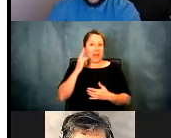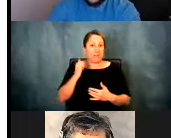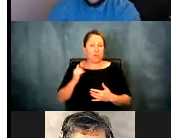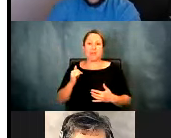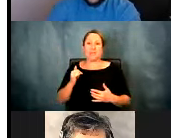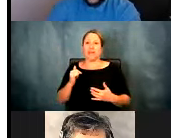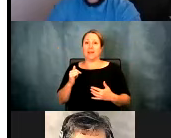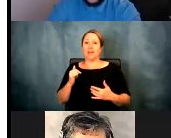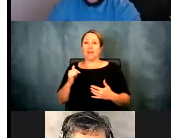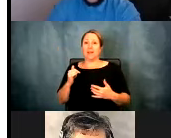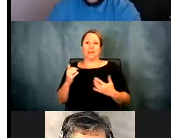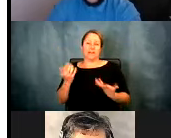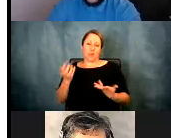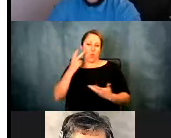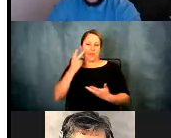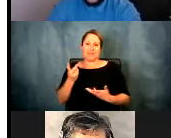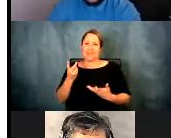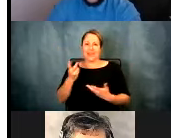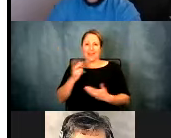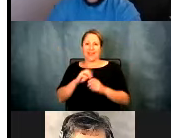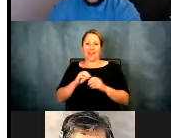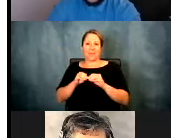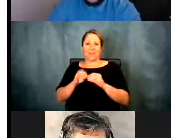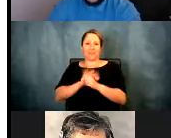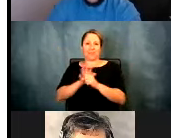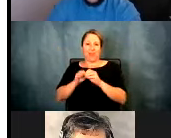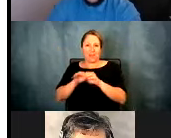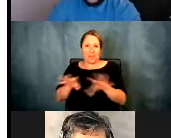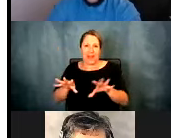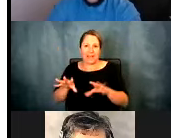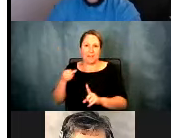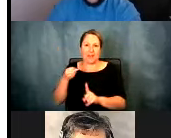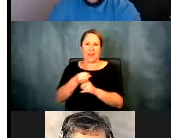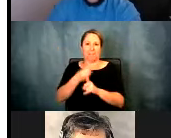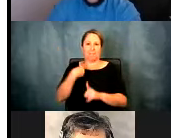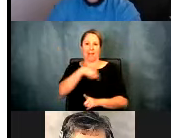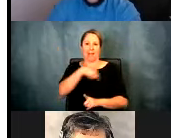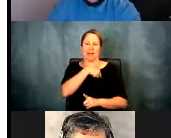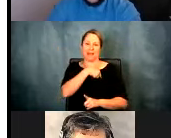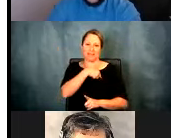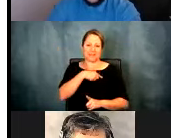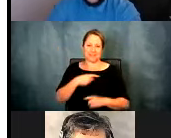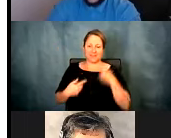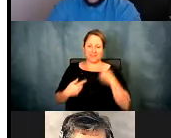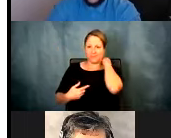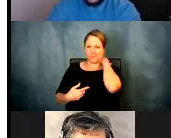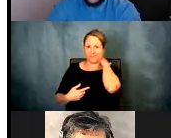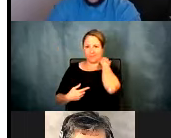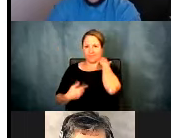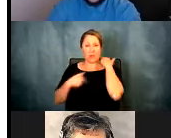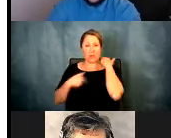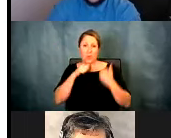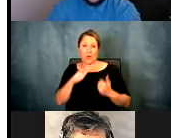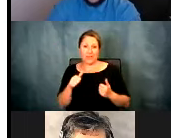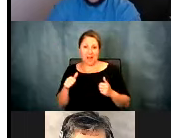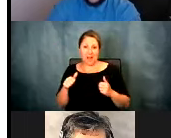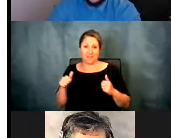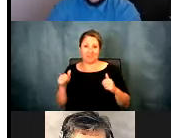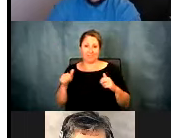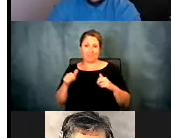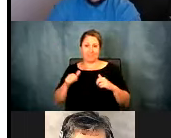the effects of this pandemic impact us in a way that, you know, we just aren't well prepared to handle.